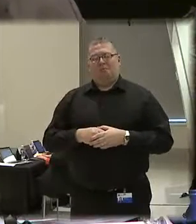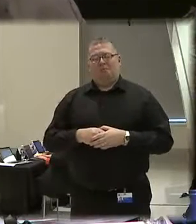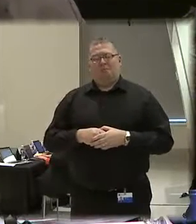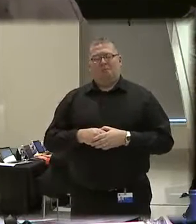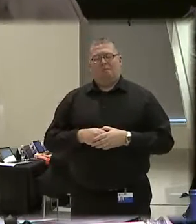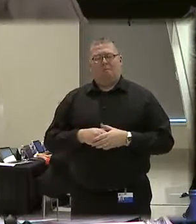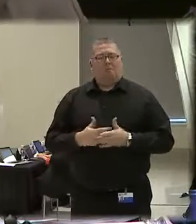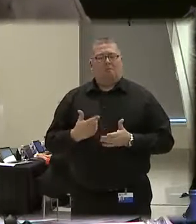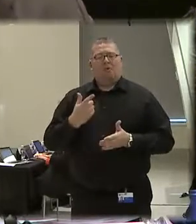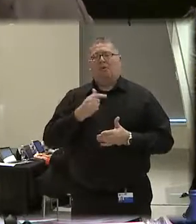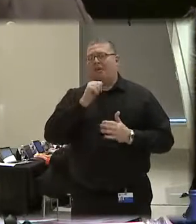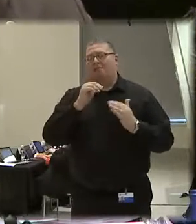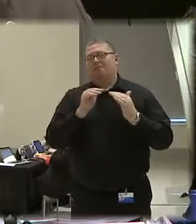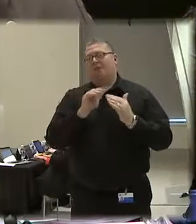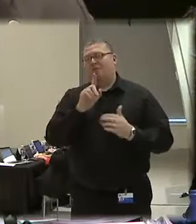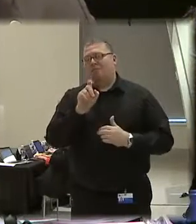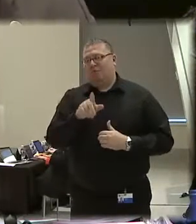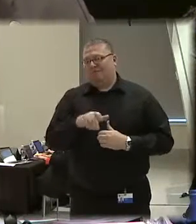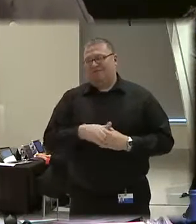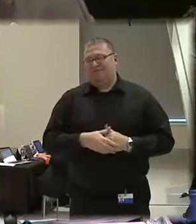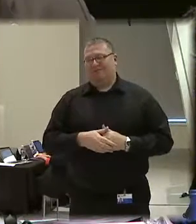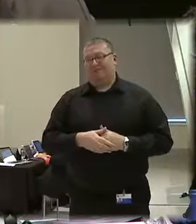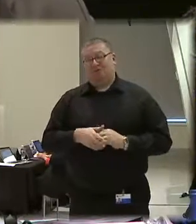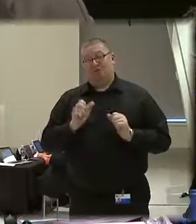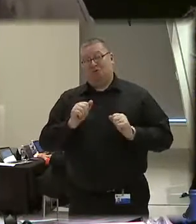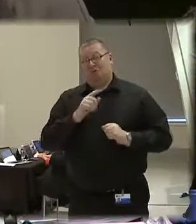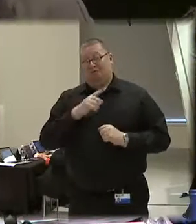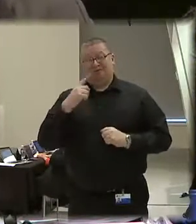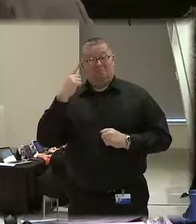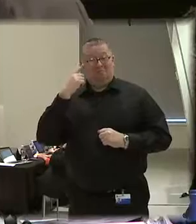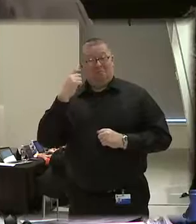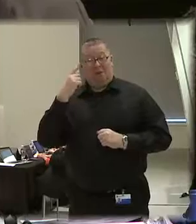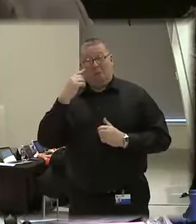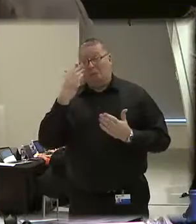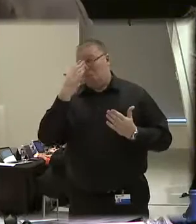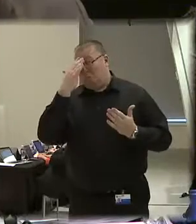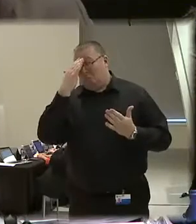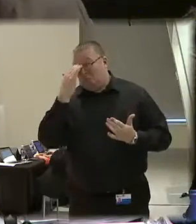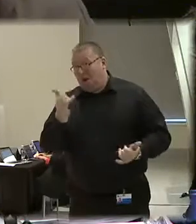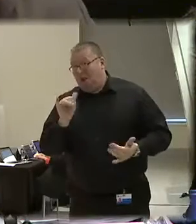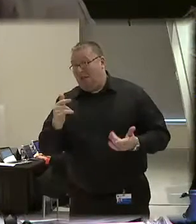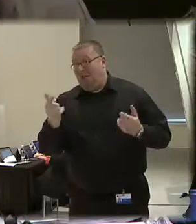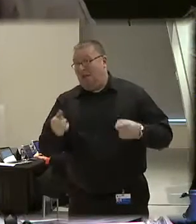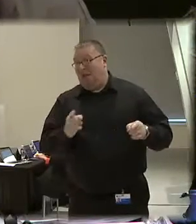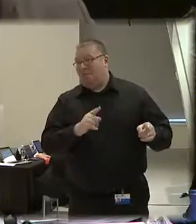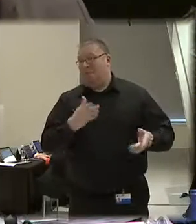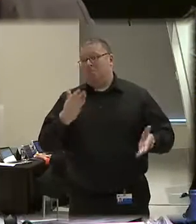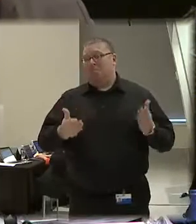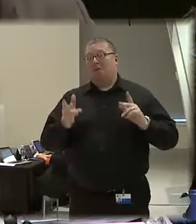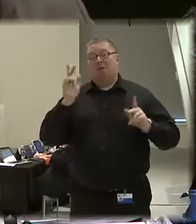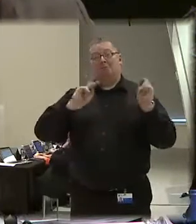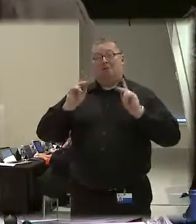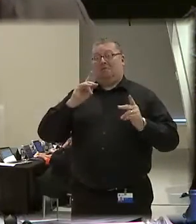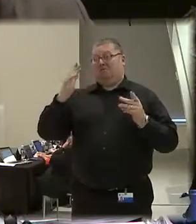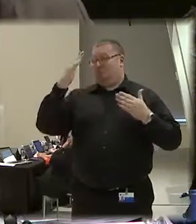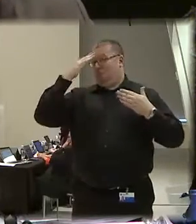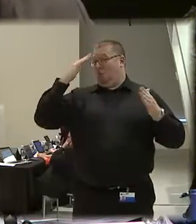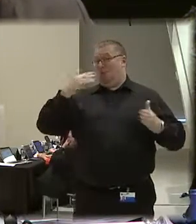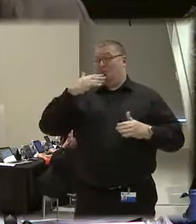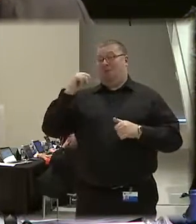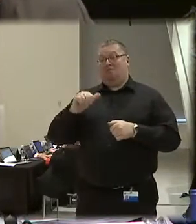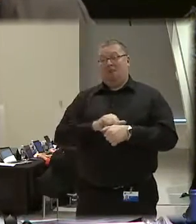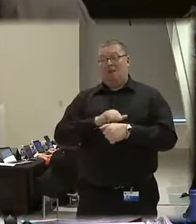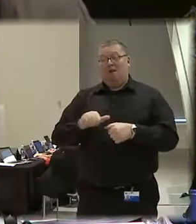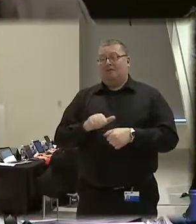guess here's the unfair question. Could you speculate about why that is? Is it just a matter of people not knowing best